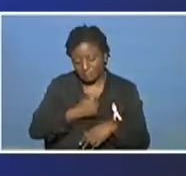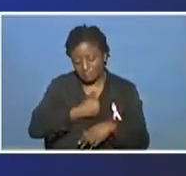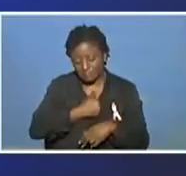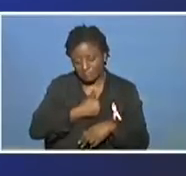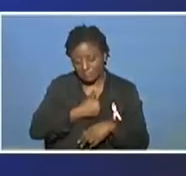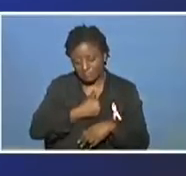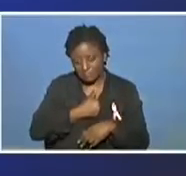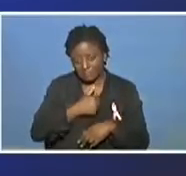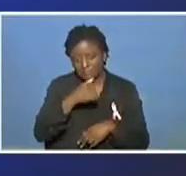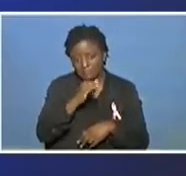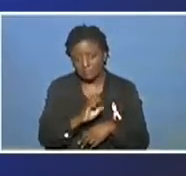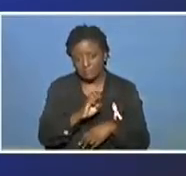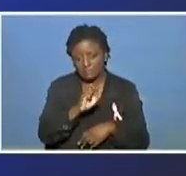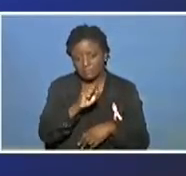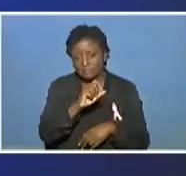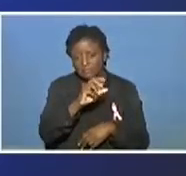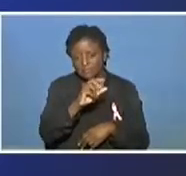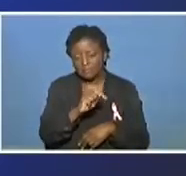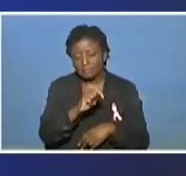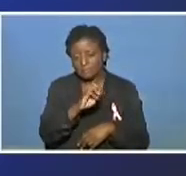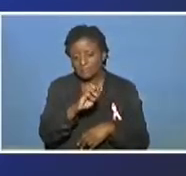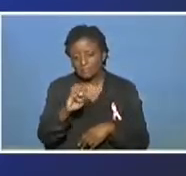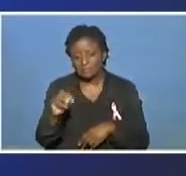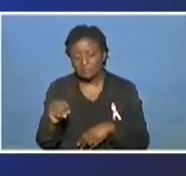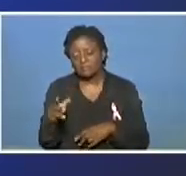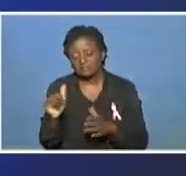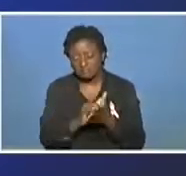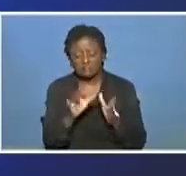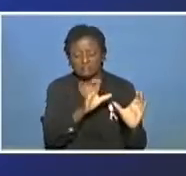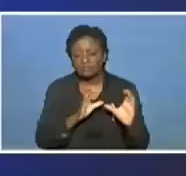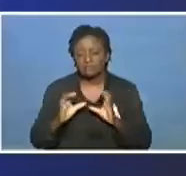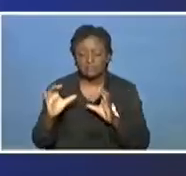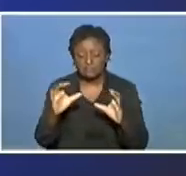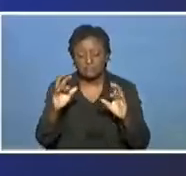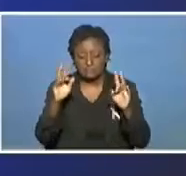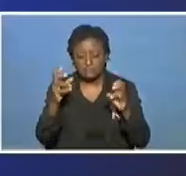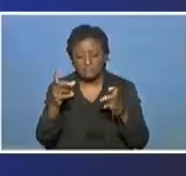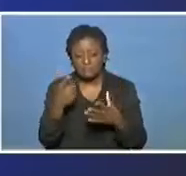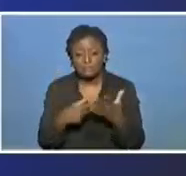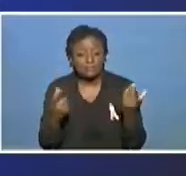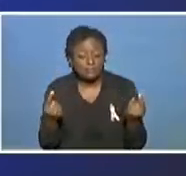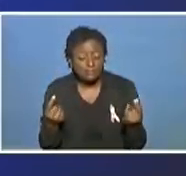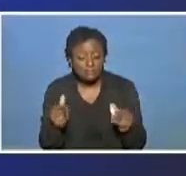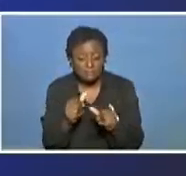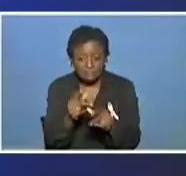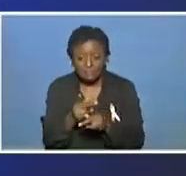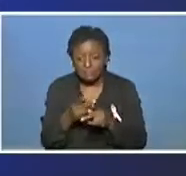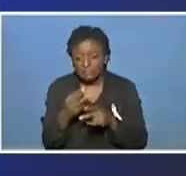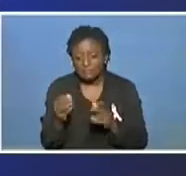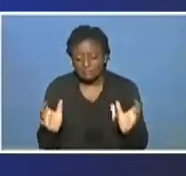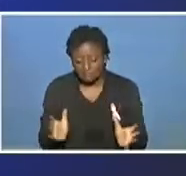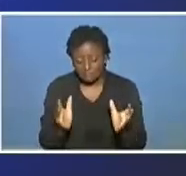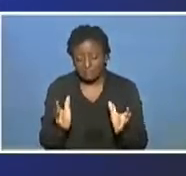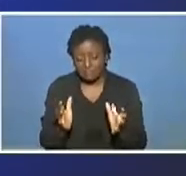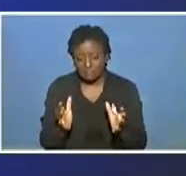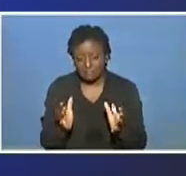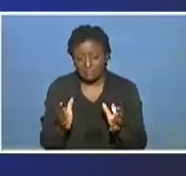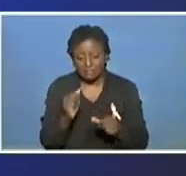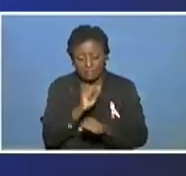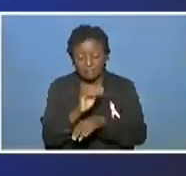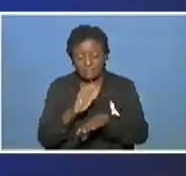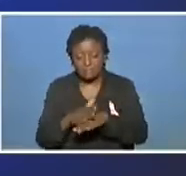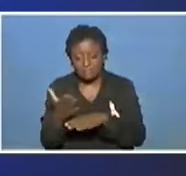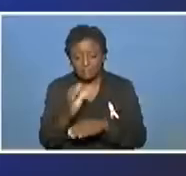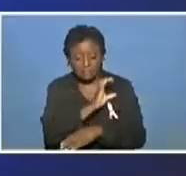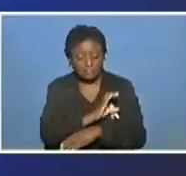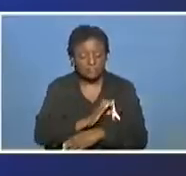common theme. And what they have to do to keep them motivated is to work on their character strengths. So when we